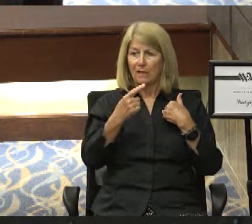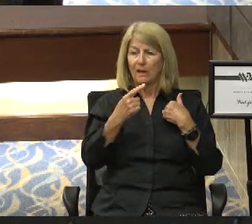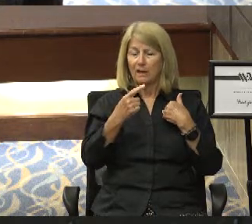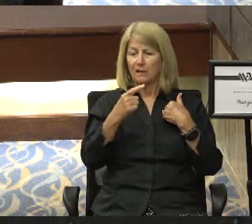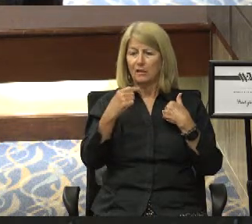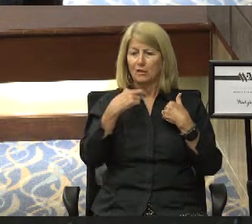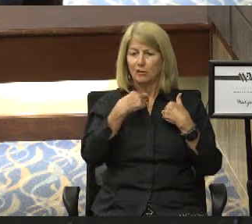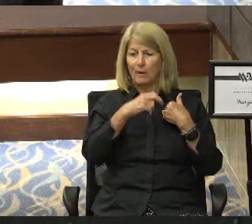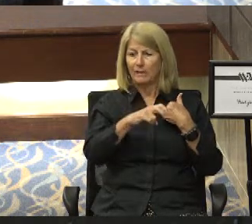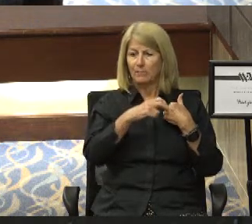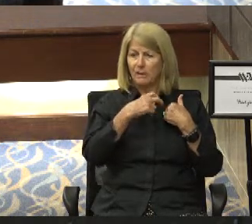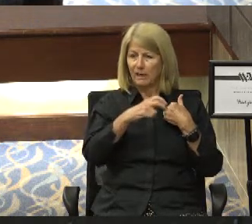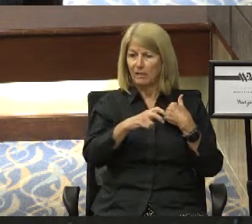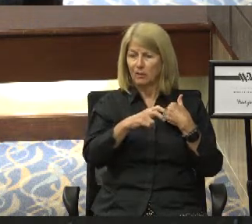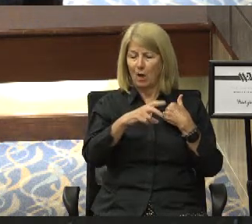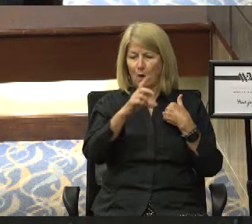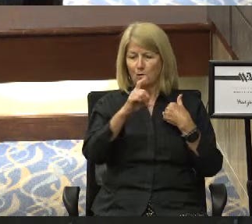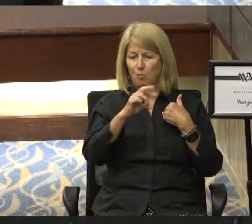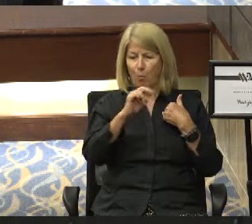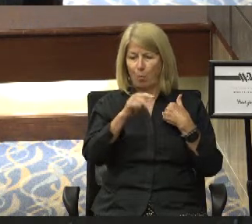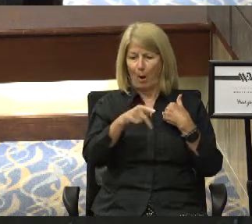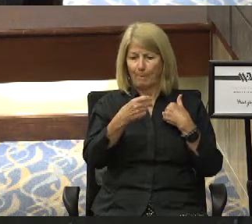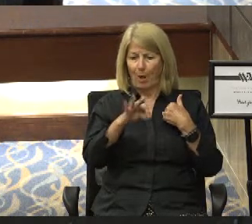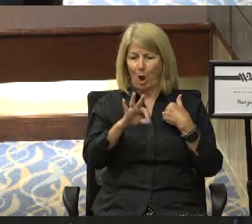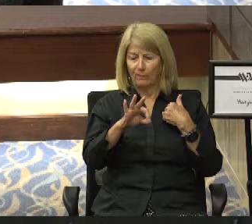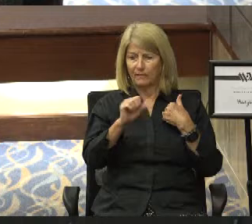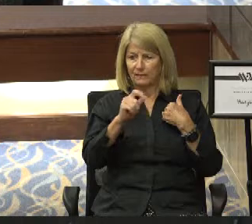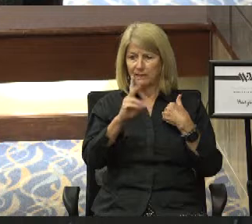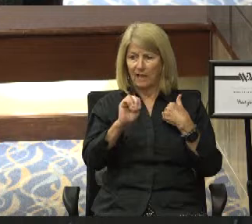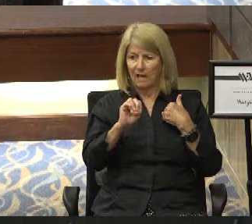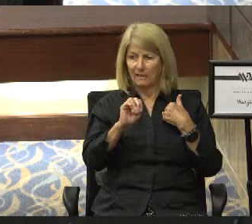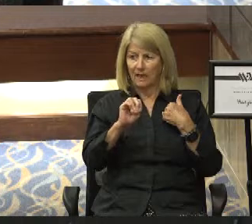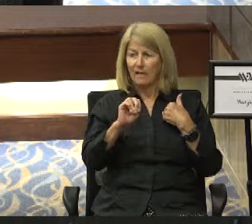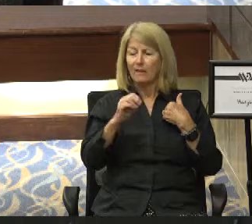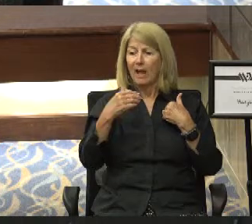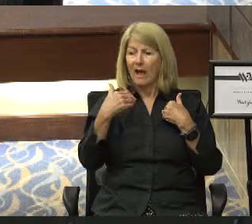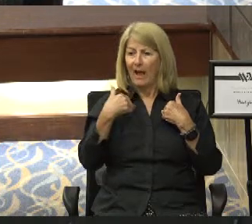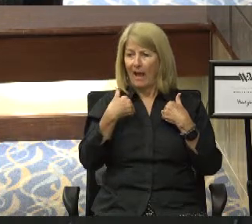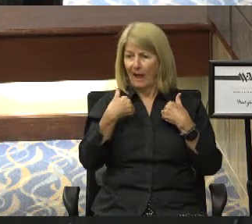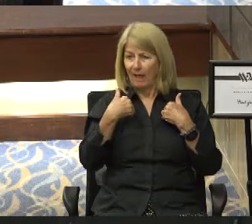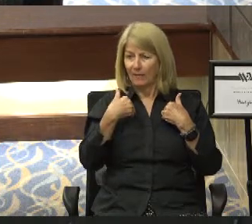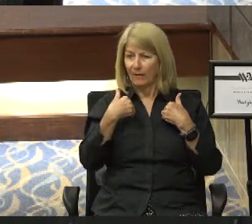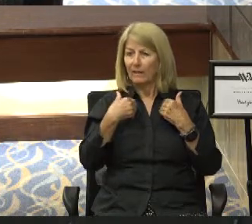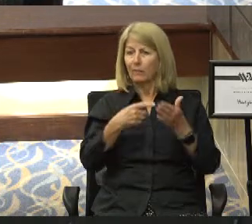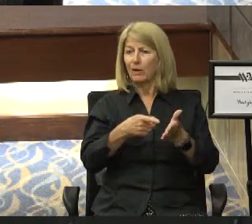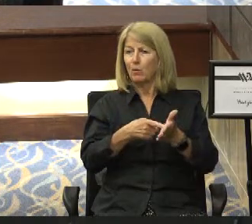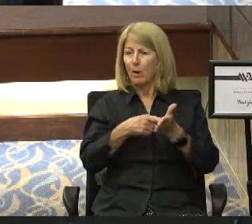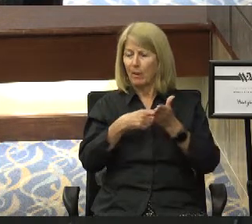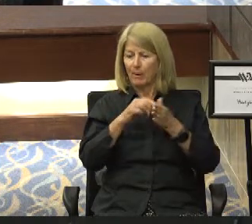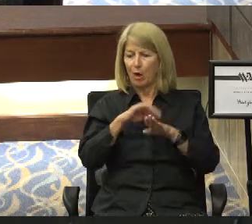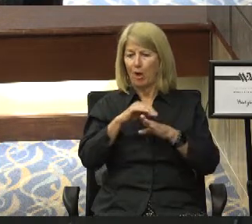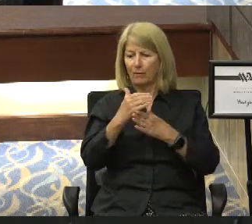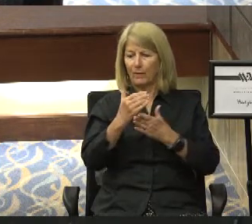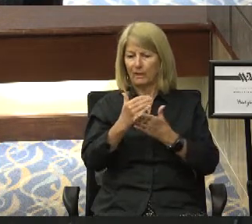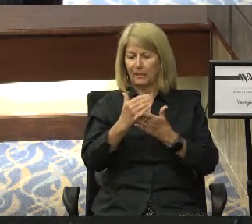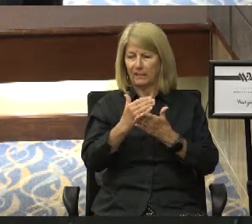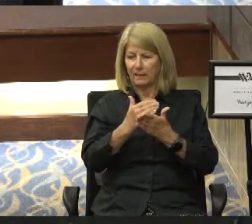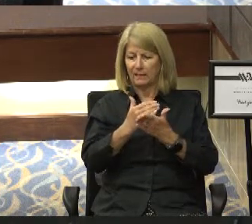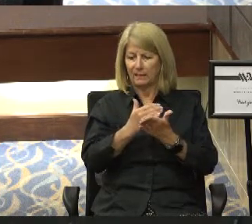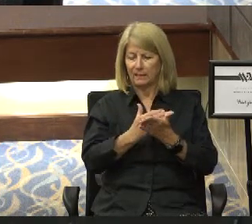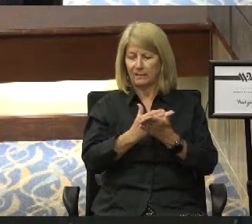said a drop-off site. Can you explain to me what you mean? There was a condition, I believe, on the list, Clint, I don't know how hard it is to go to